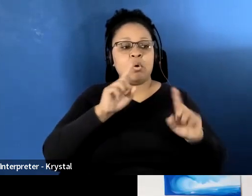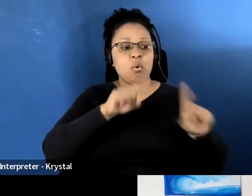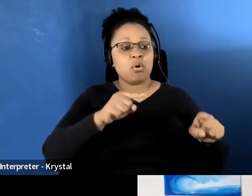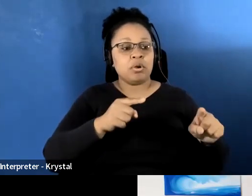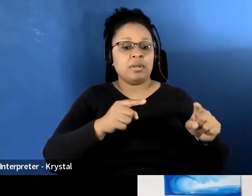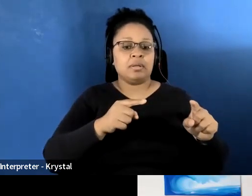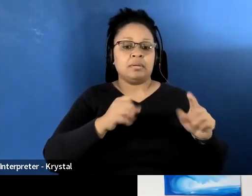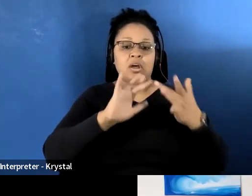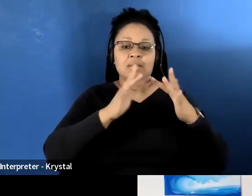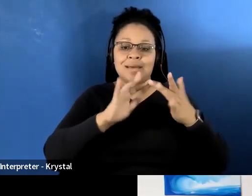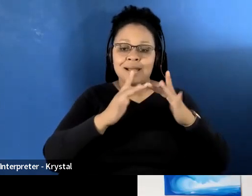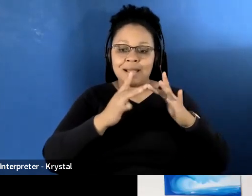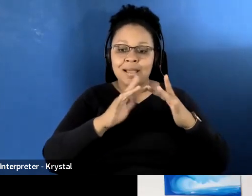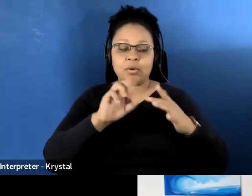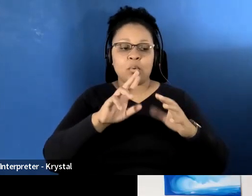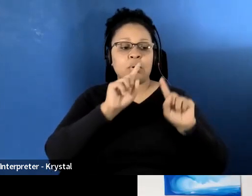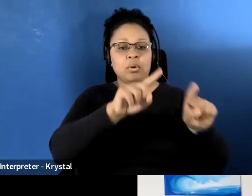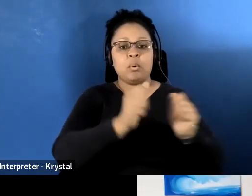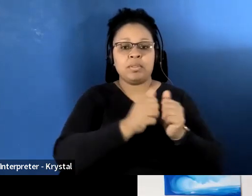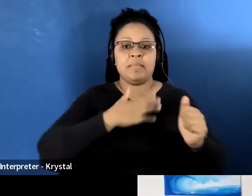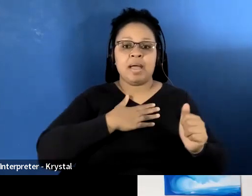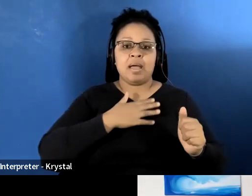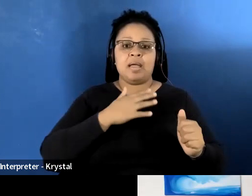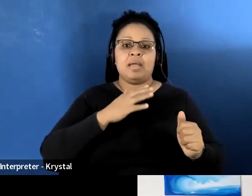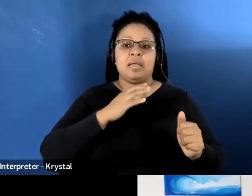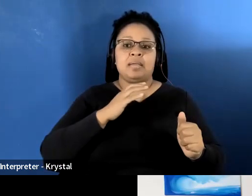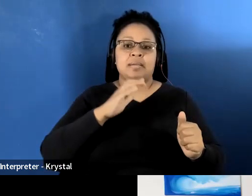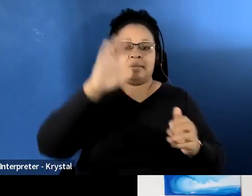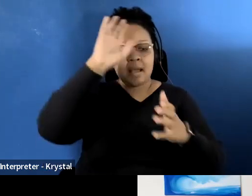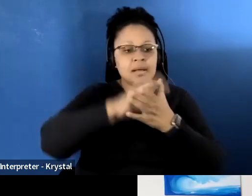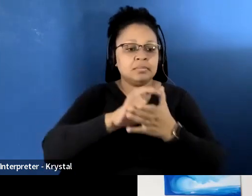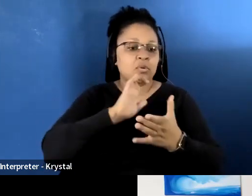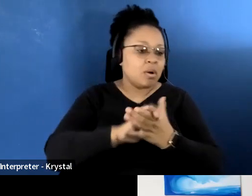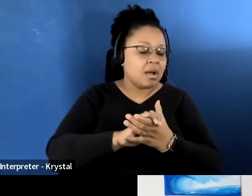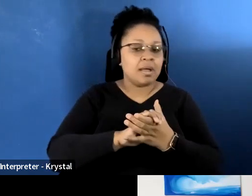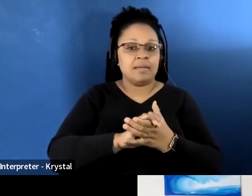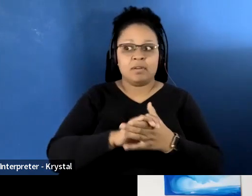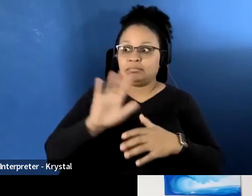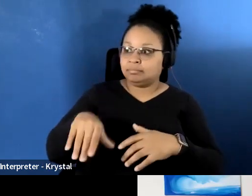spouse. Mm-hmm. That is my twin. I don't know you, but you're my twin.